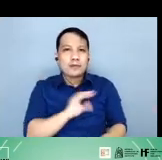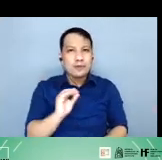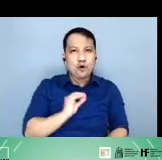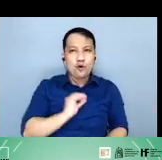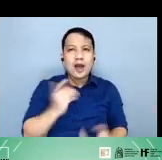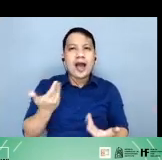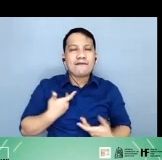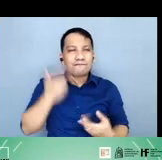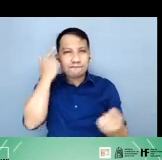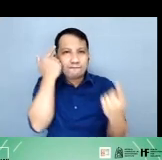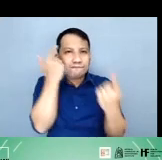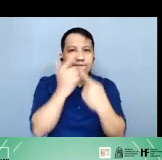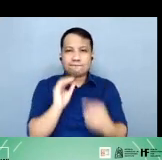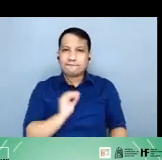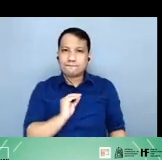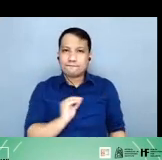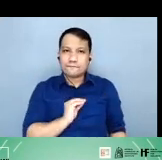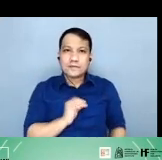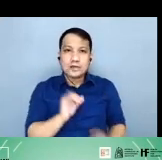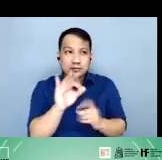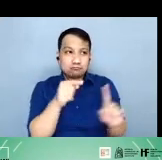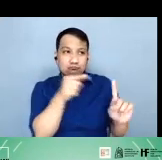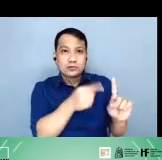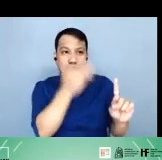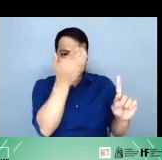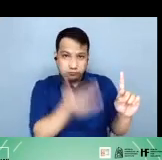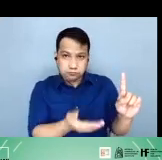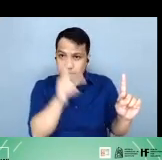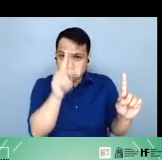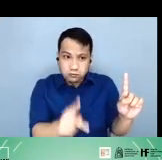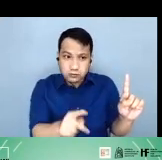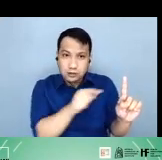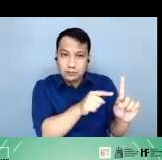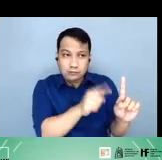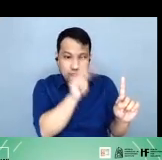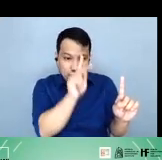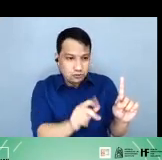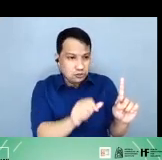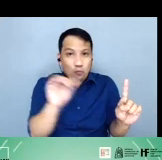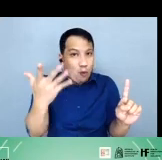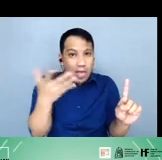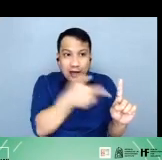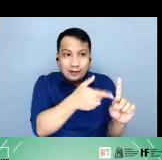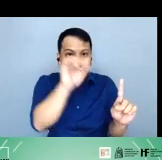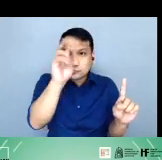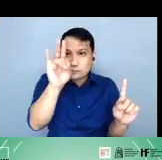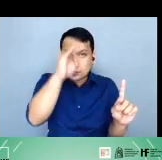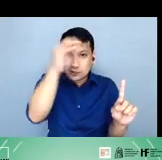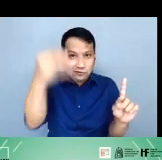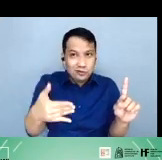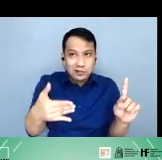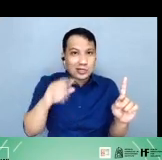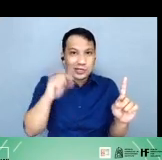developing. Because if a single person in another country is not given these goals and does not meet their